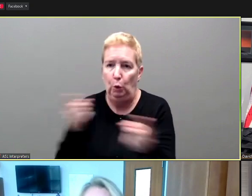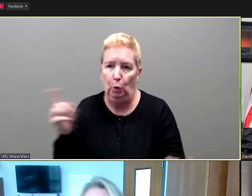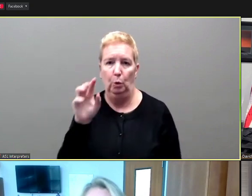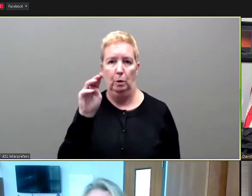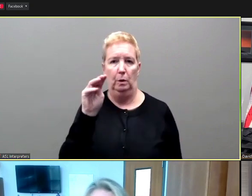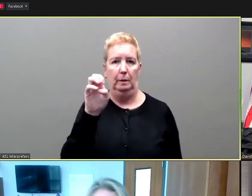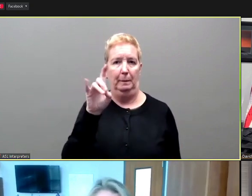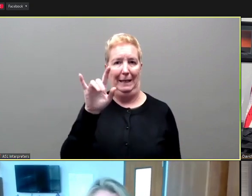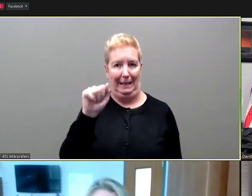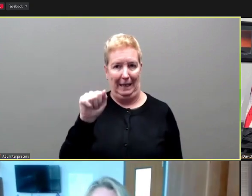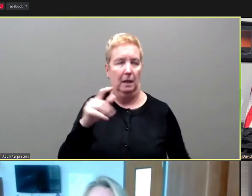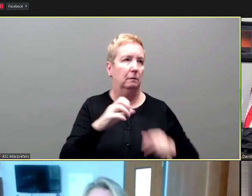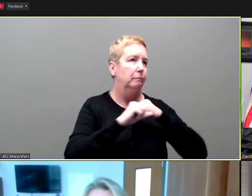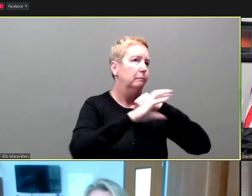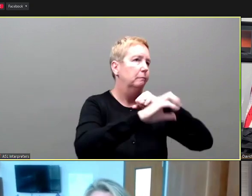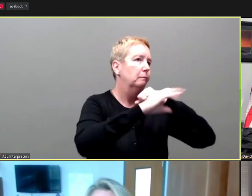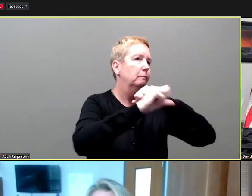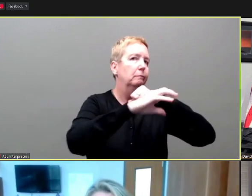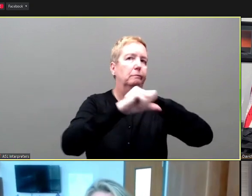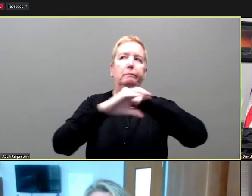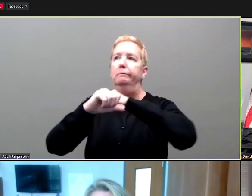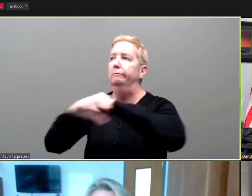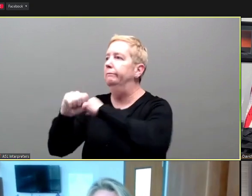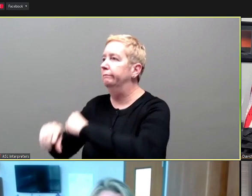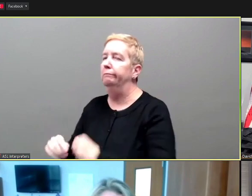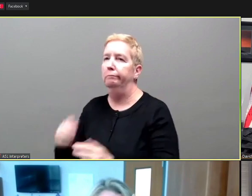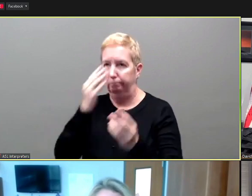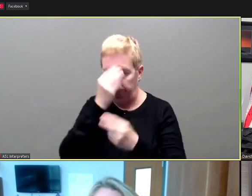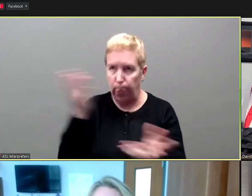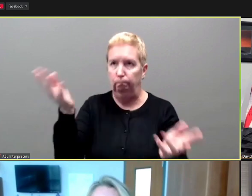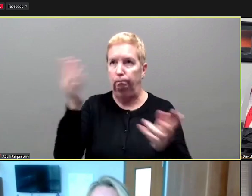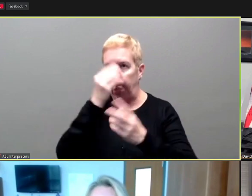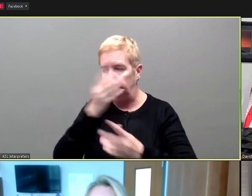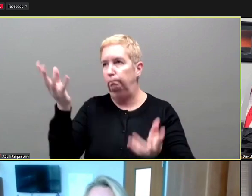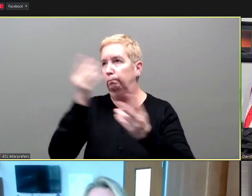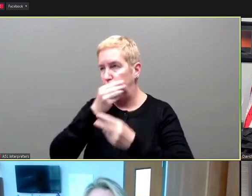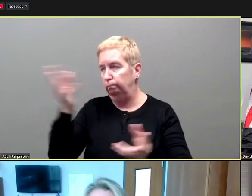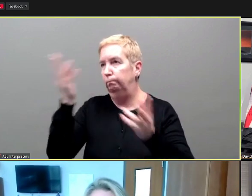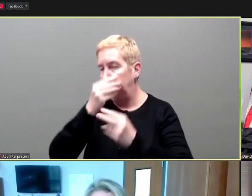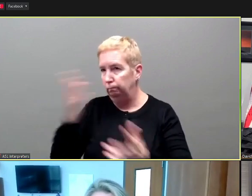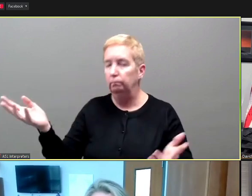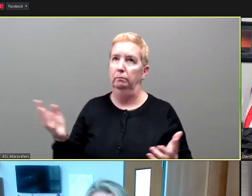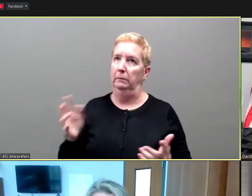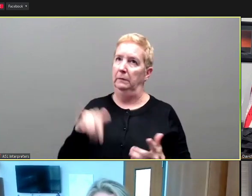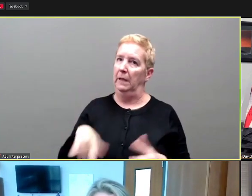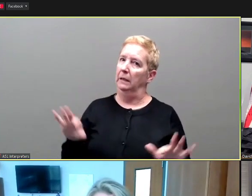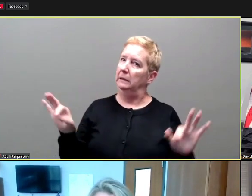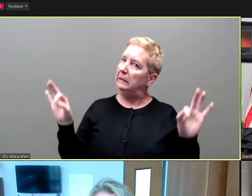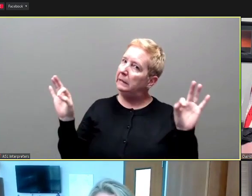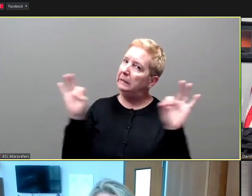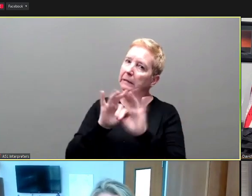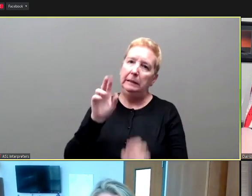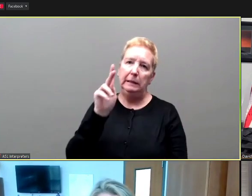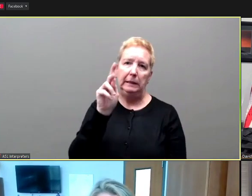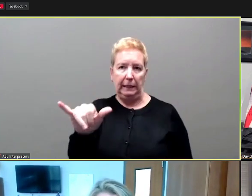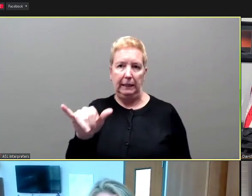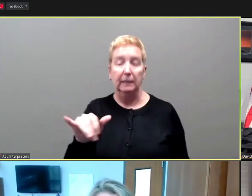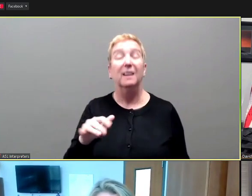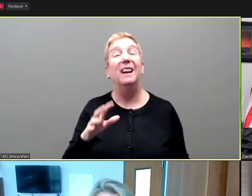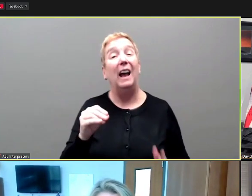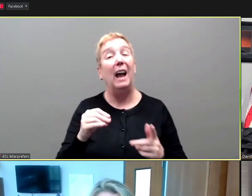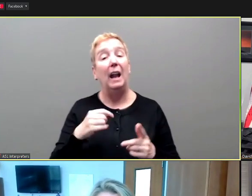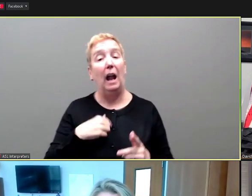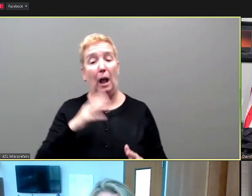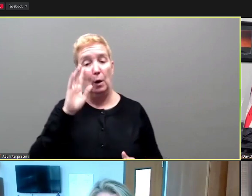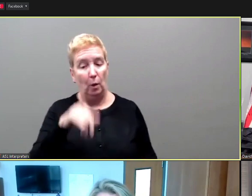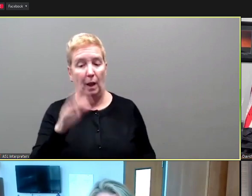awareness, keeping this in front of people. And I think in the next couple months, we're going to see a lot more data come